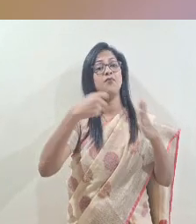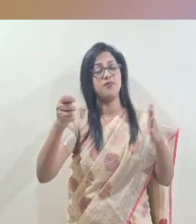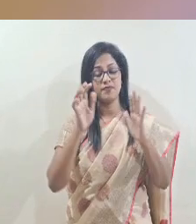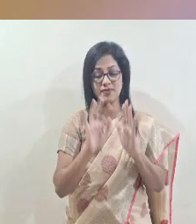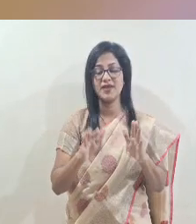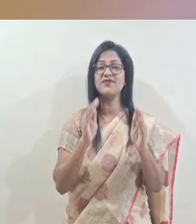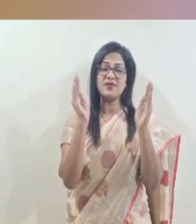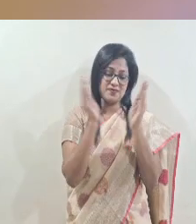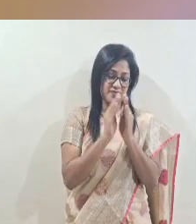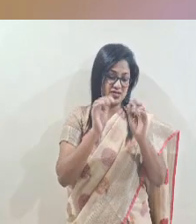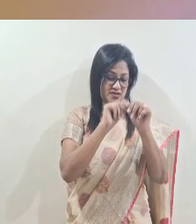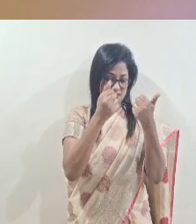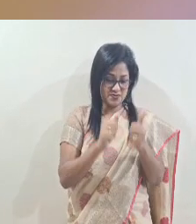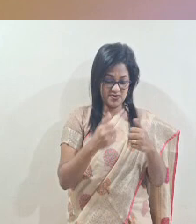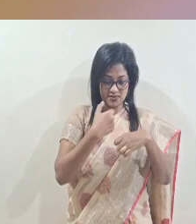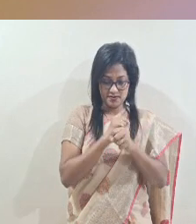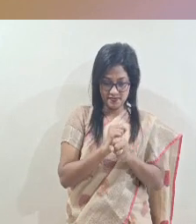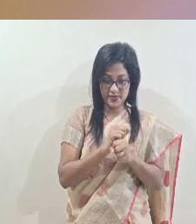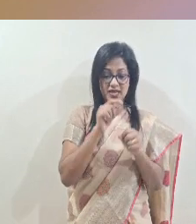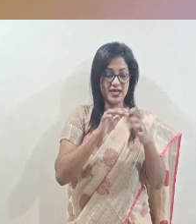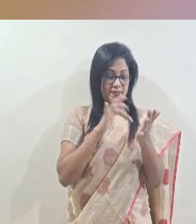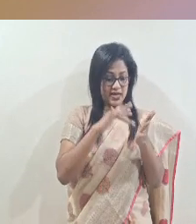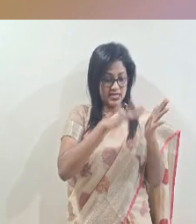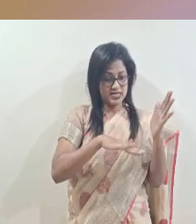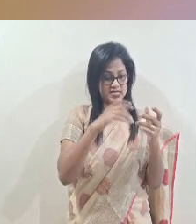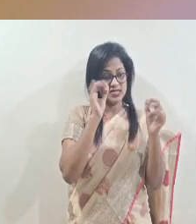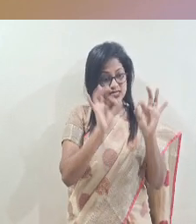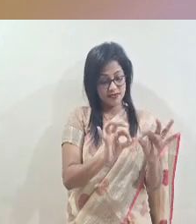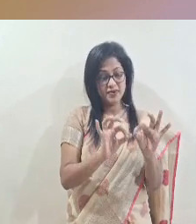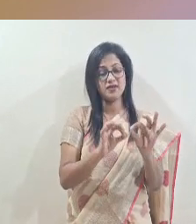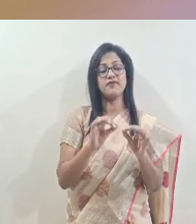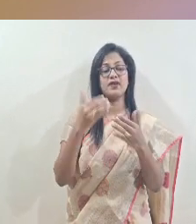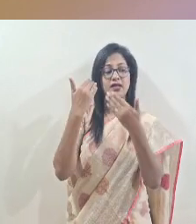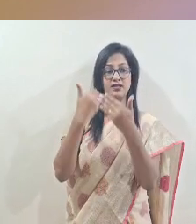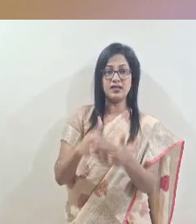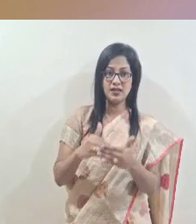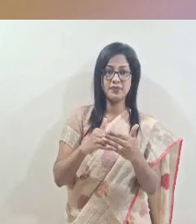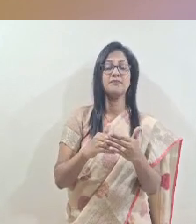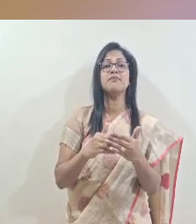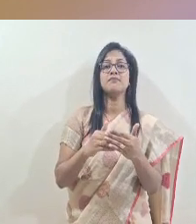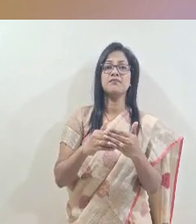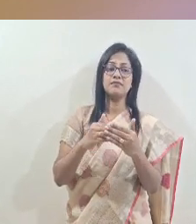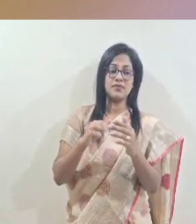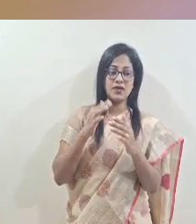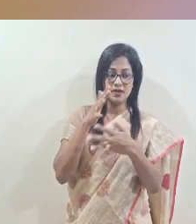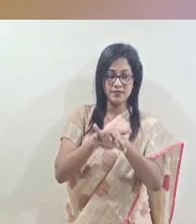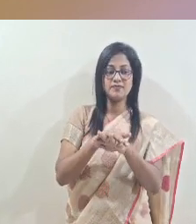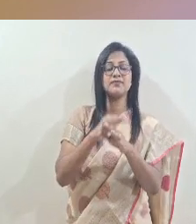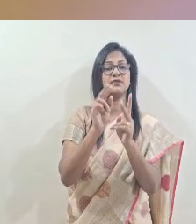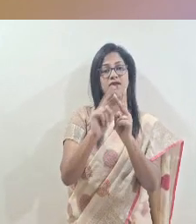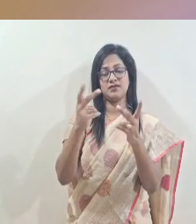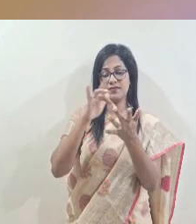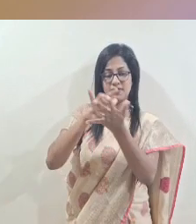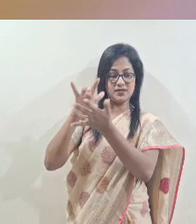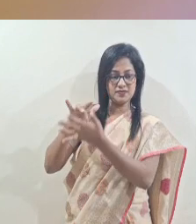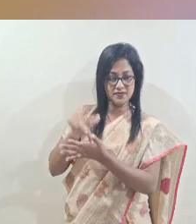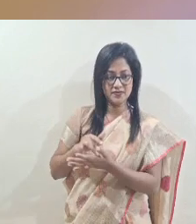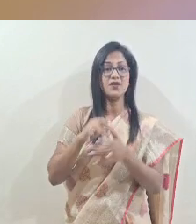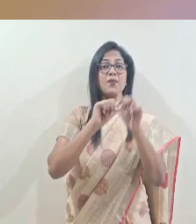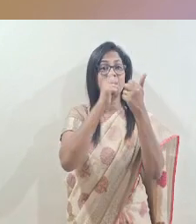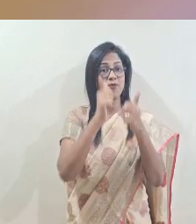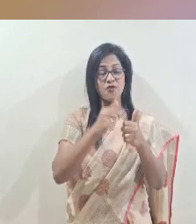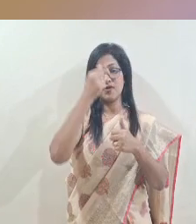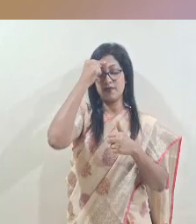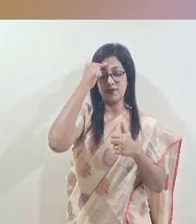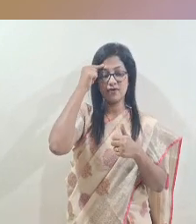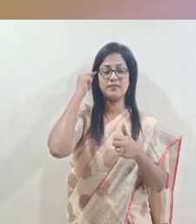are many models that are developed which are location specific and which have limited their application in other areas. There are modeling issues. Obviously, when